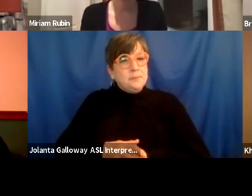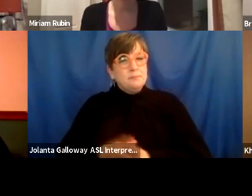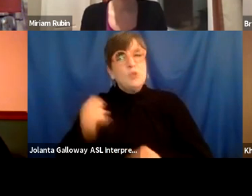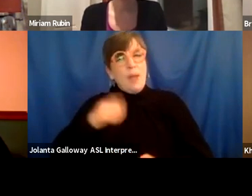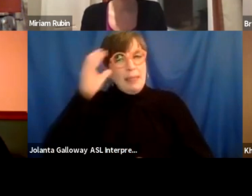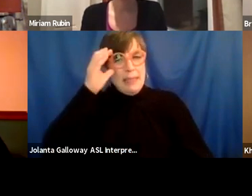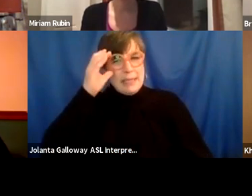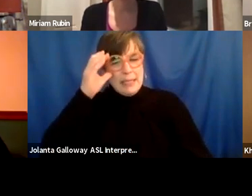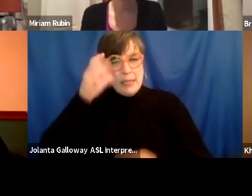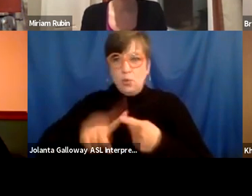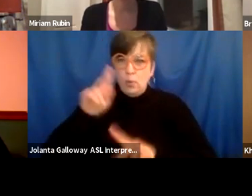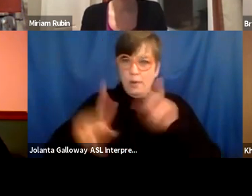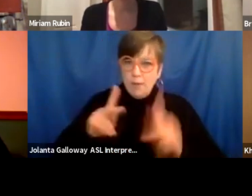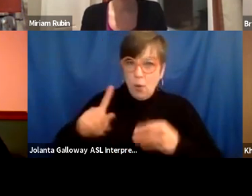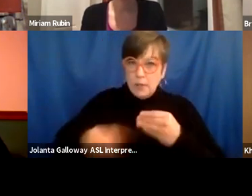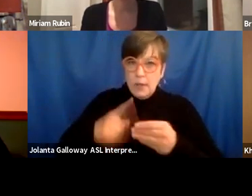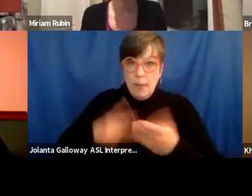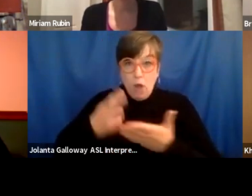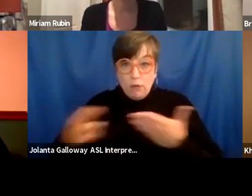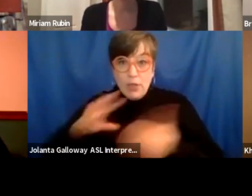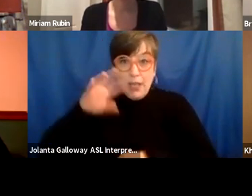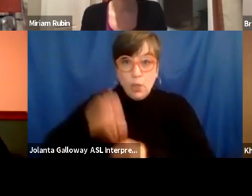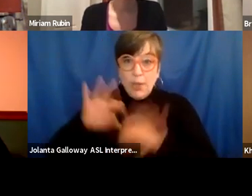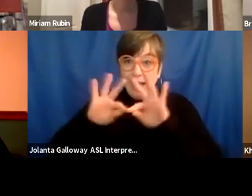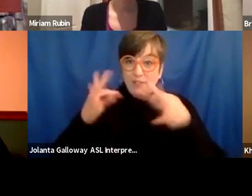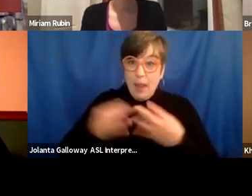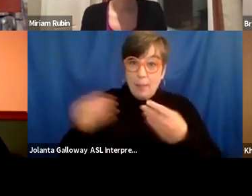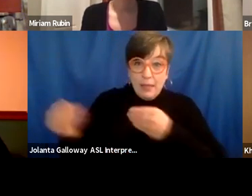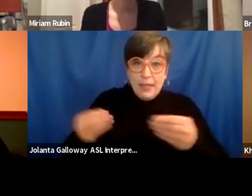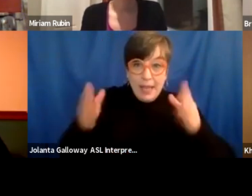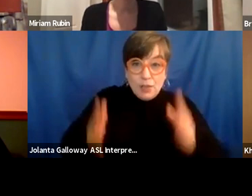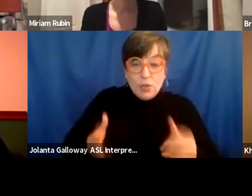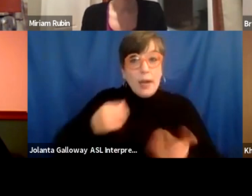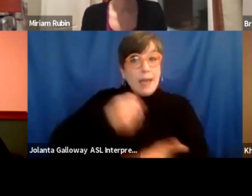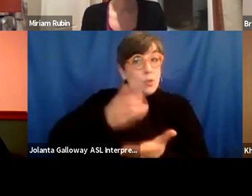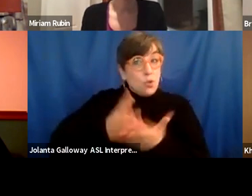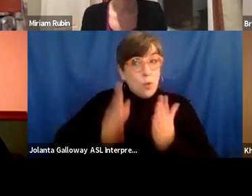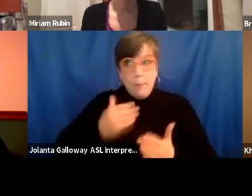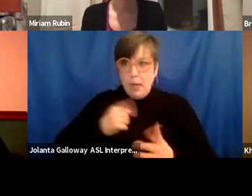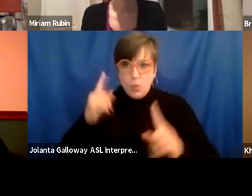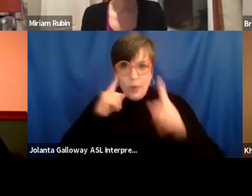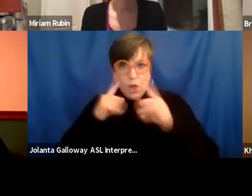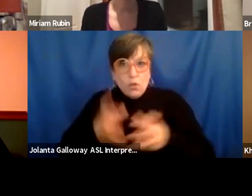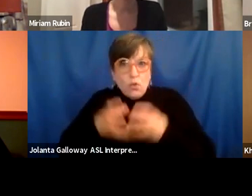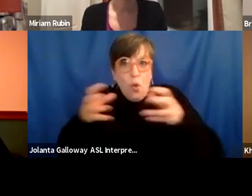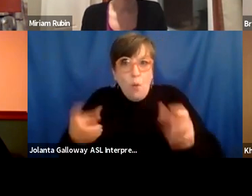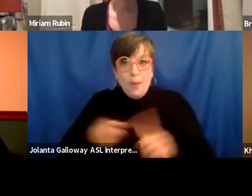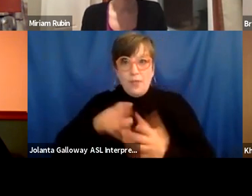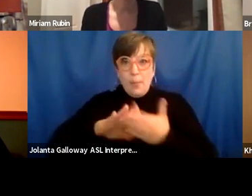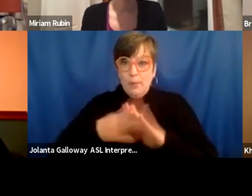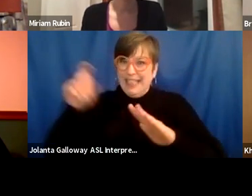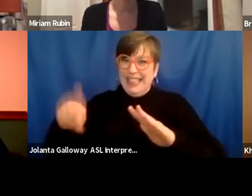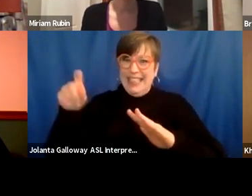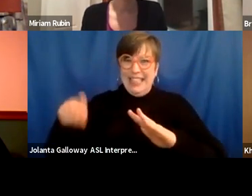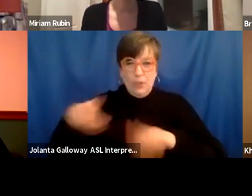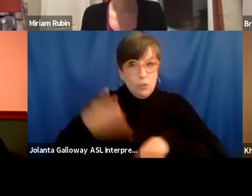what are those resources, focused on family liaisons and social workers this year, because that's what we've heard from our community and we continue to